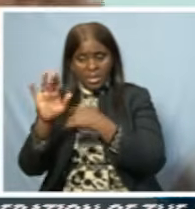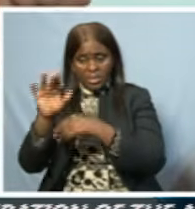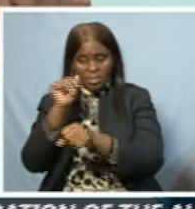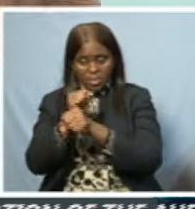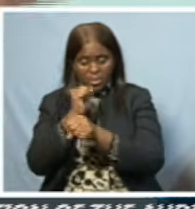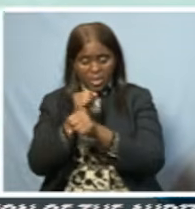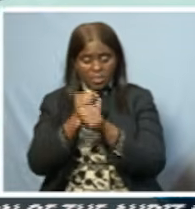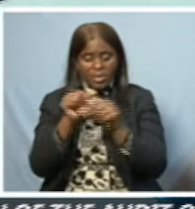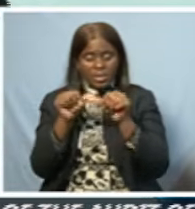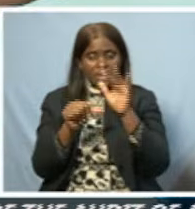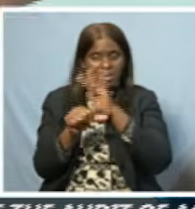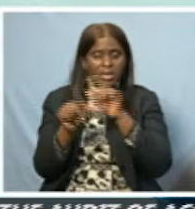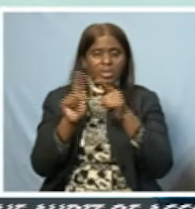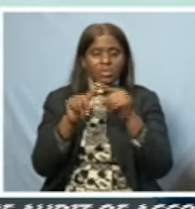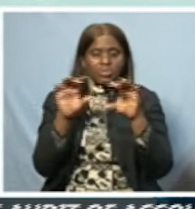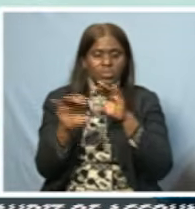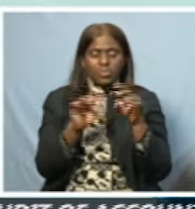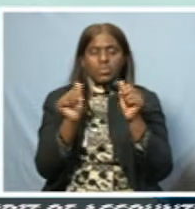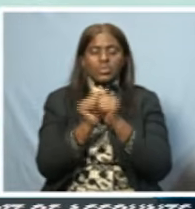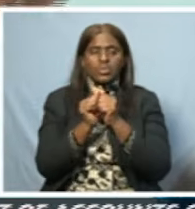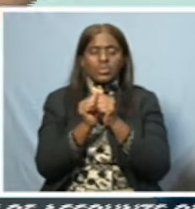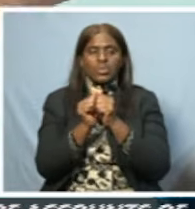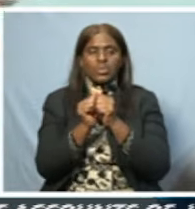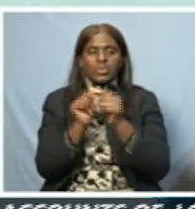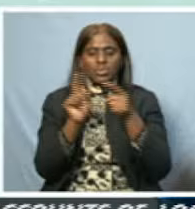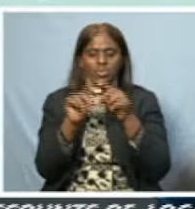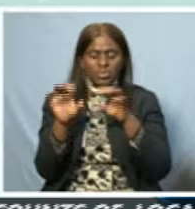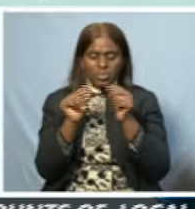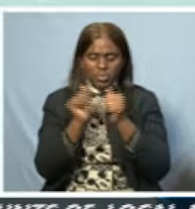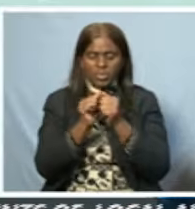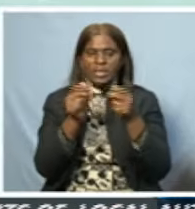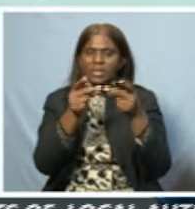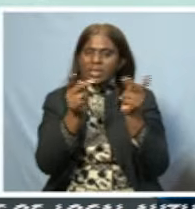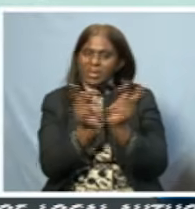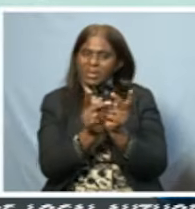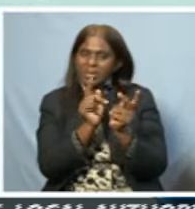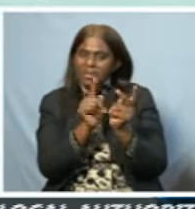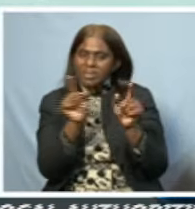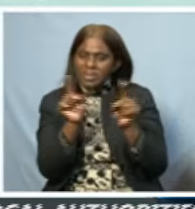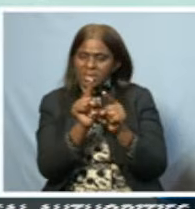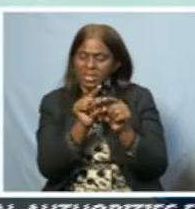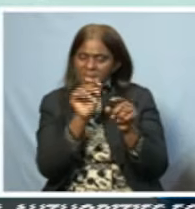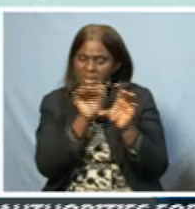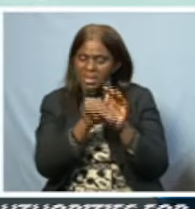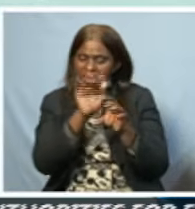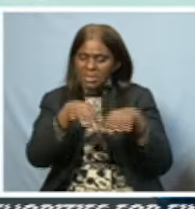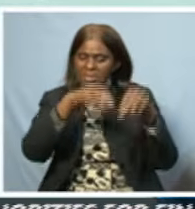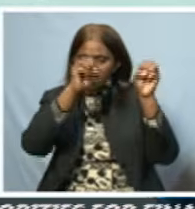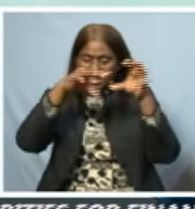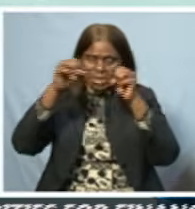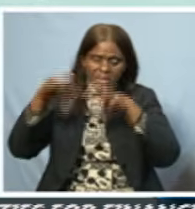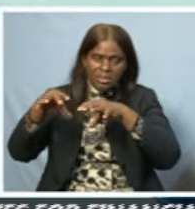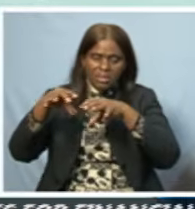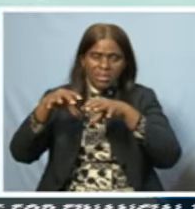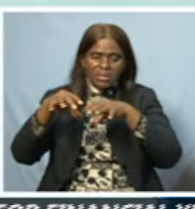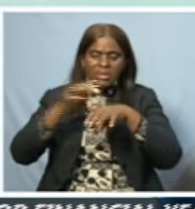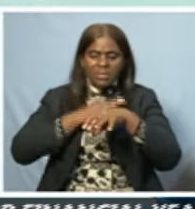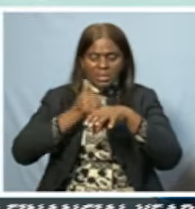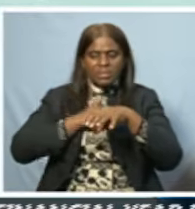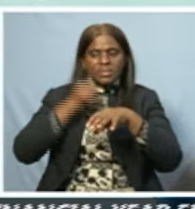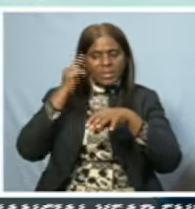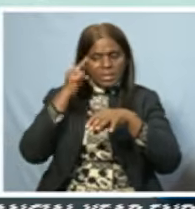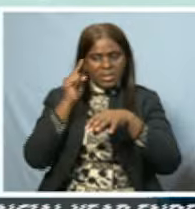still going are to do with the dumping site. Then on the electricity, I think that